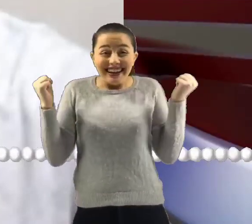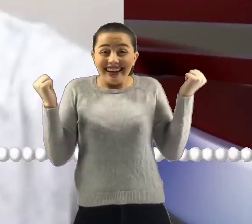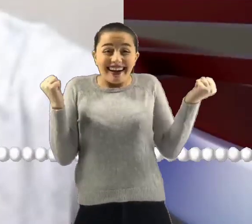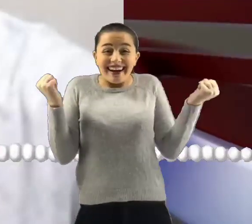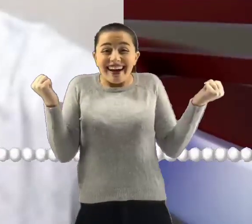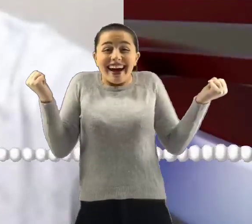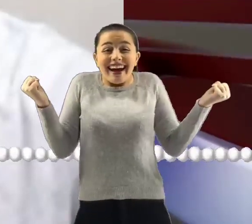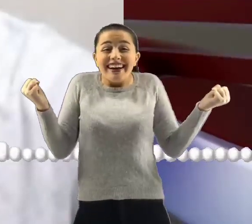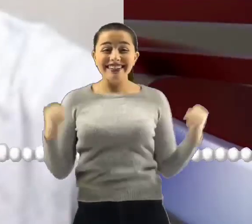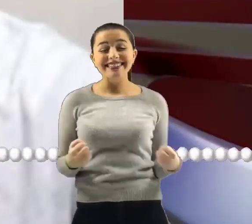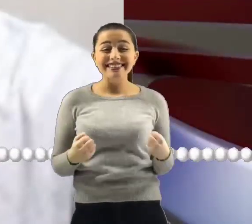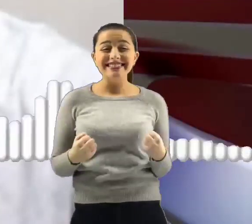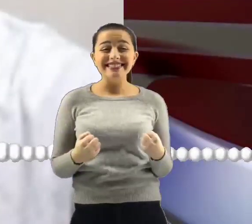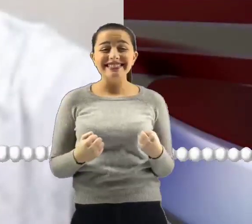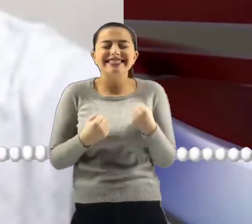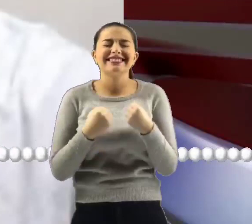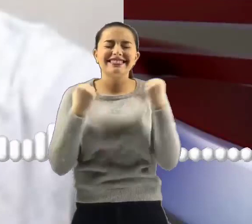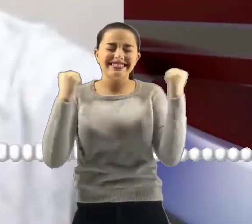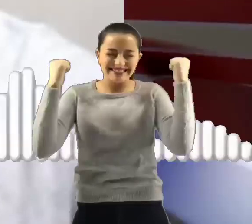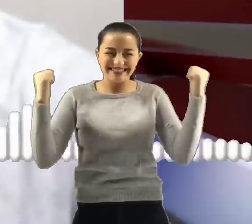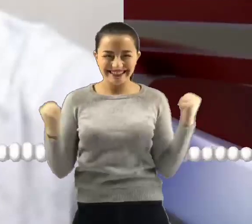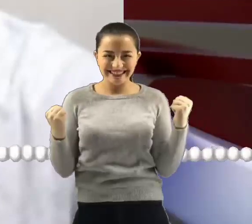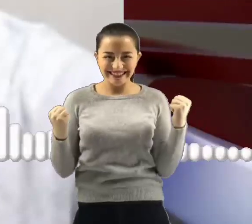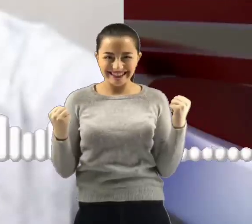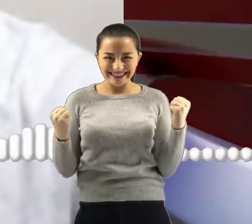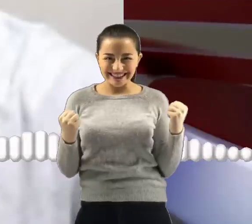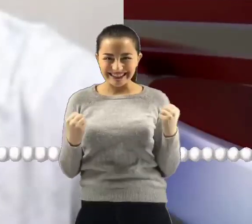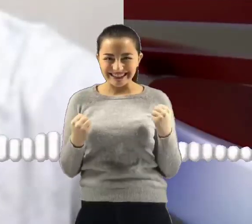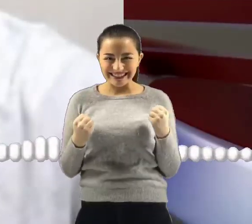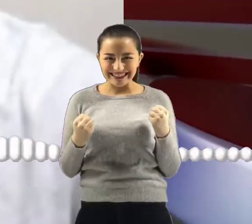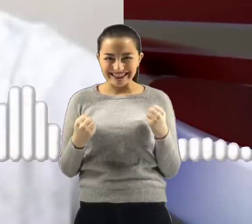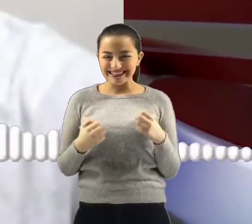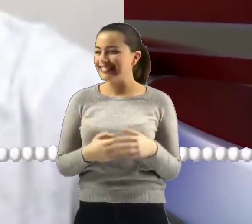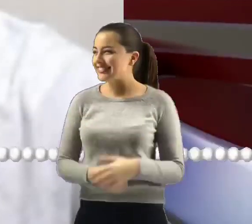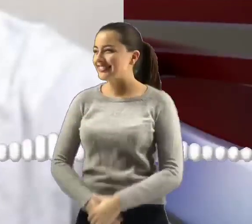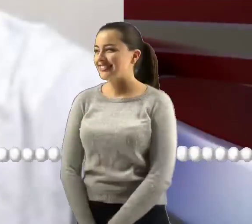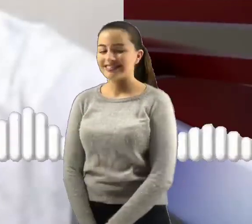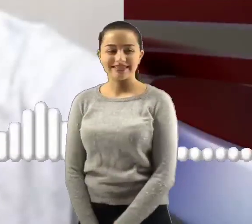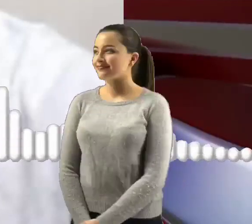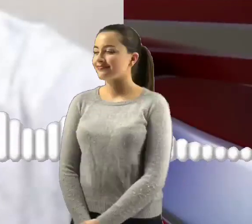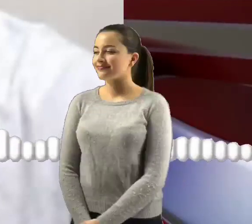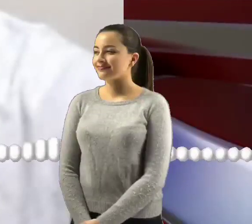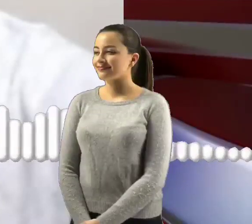okay good mike godly mike Biafra is our only